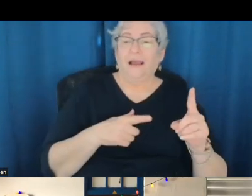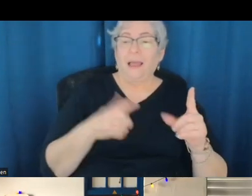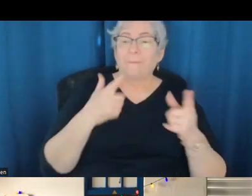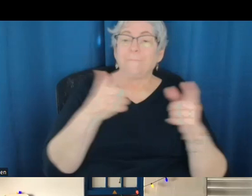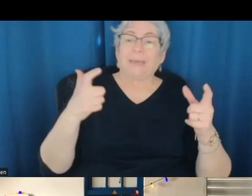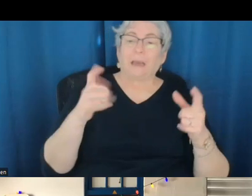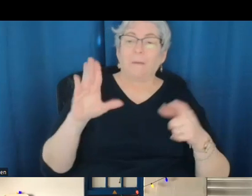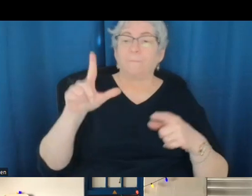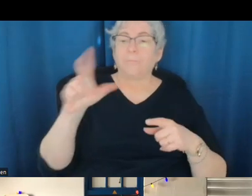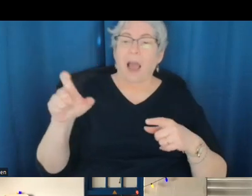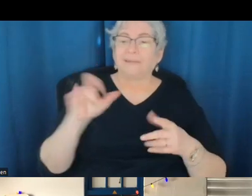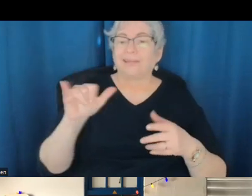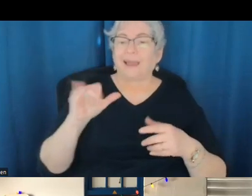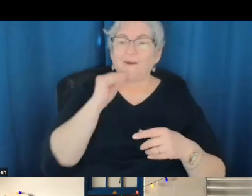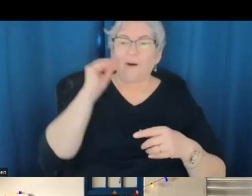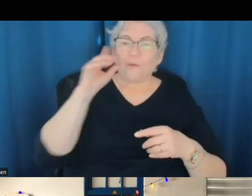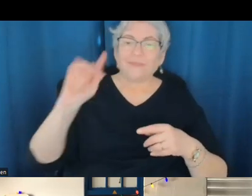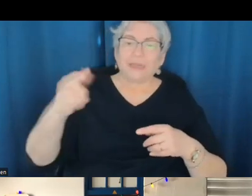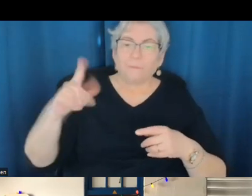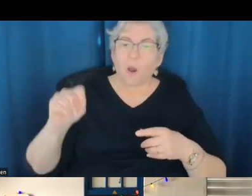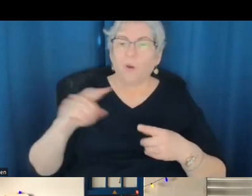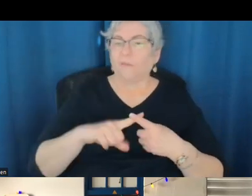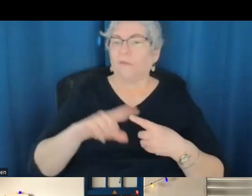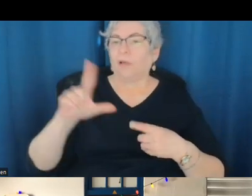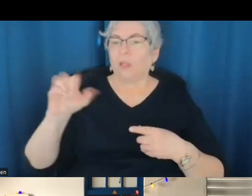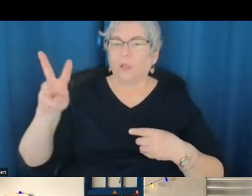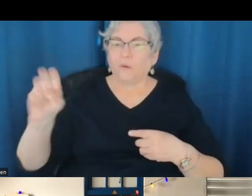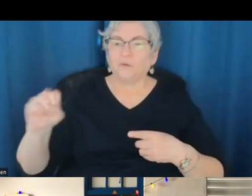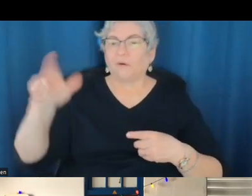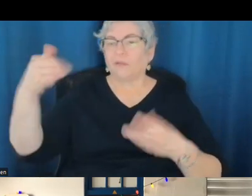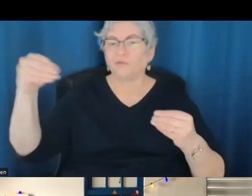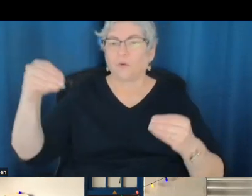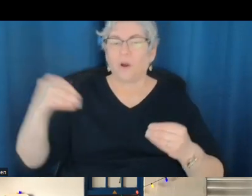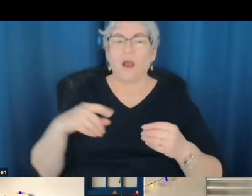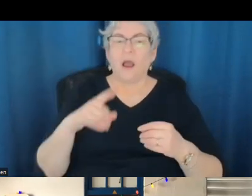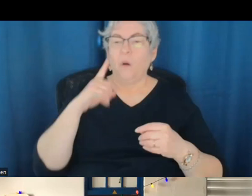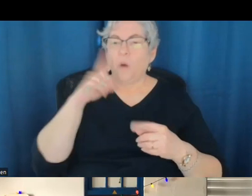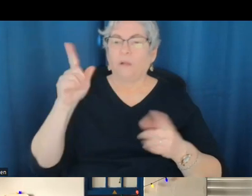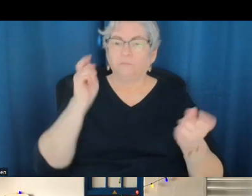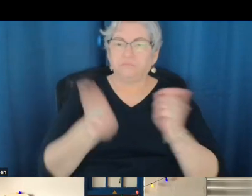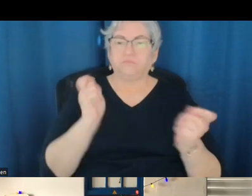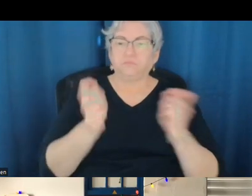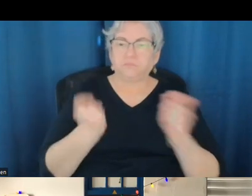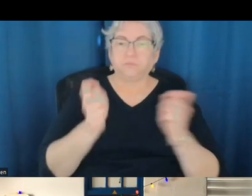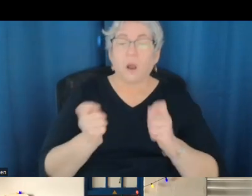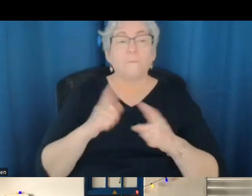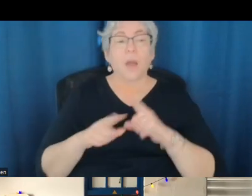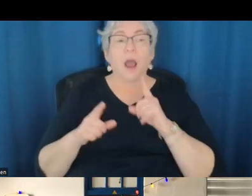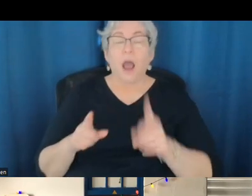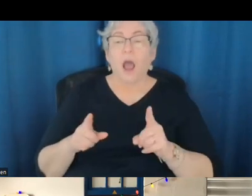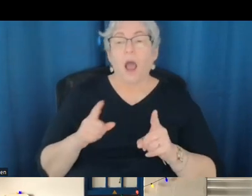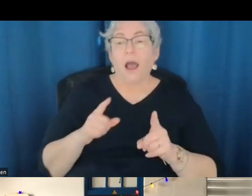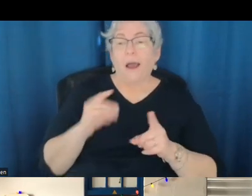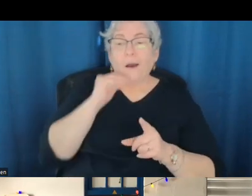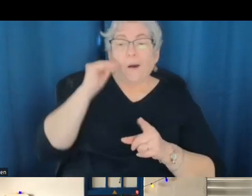visits, smaller local nurseries will often have a consistent list of what they carry. They may even publicize the list ahead of the growing